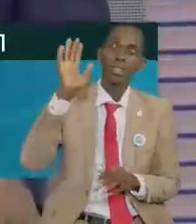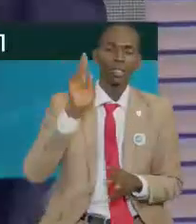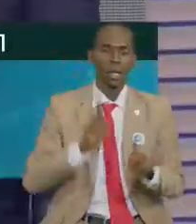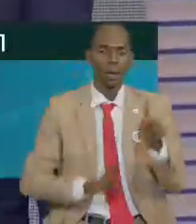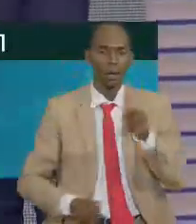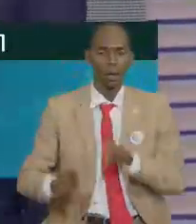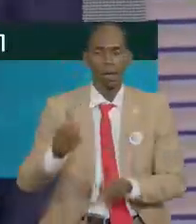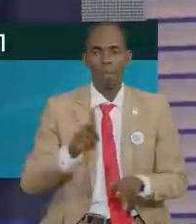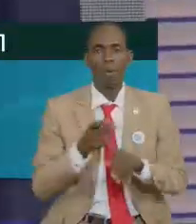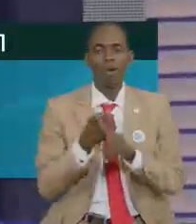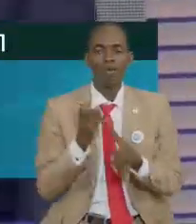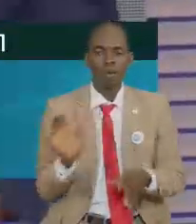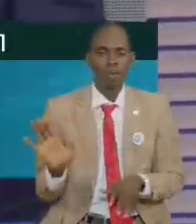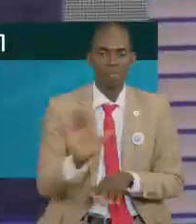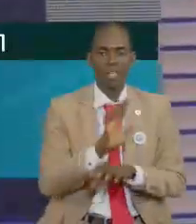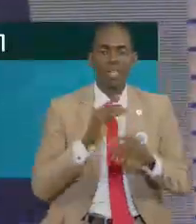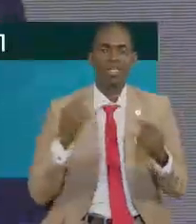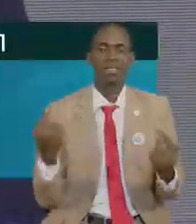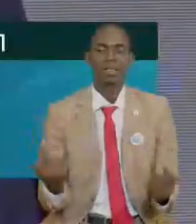from their sins.